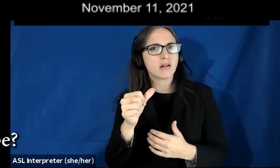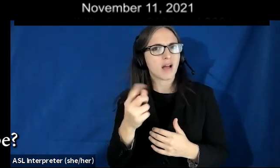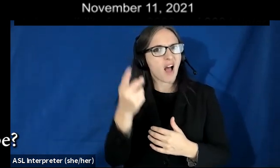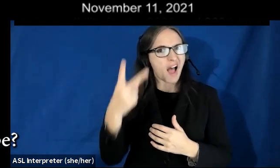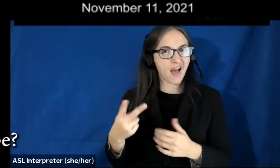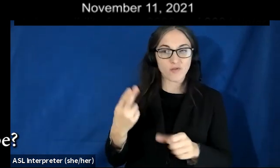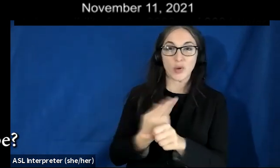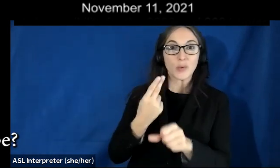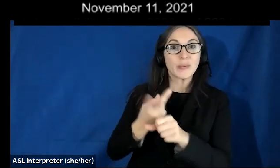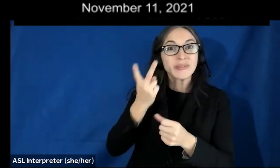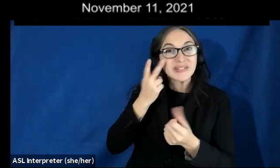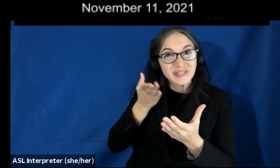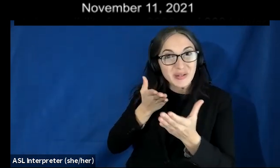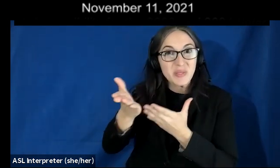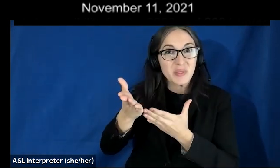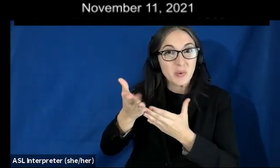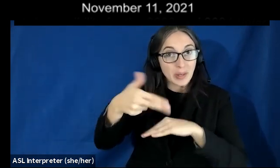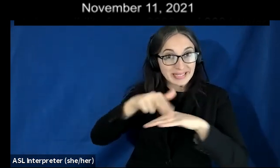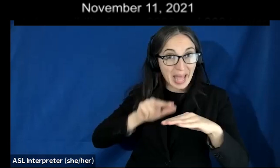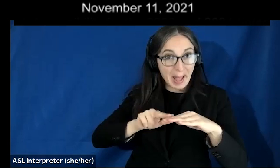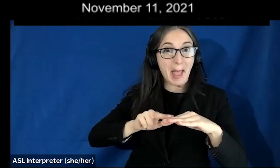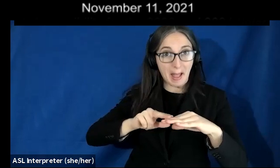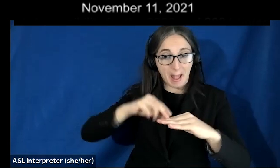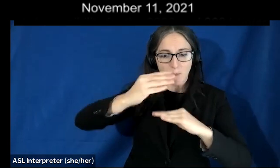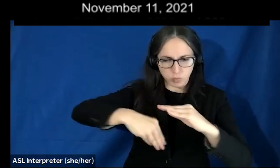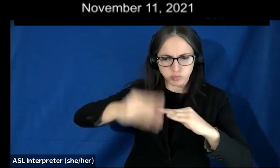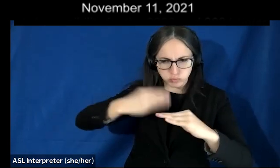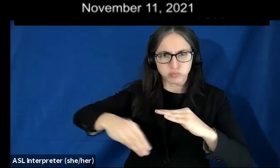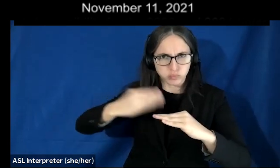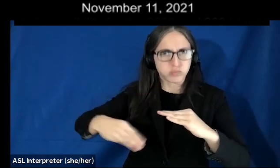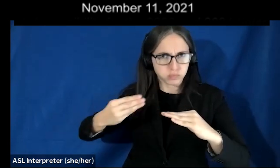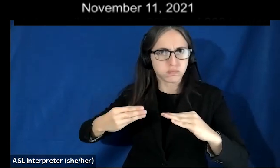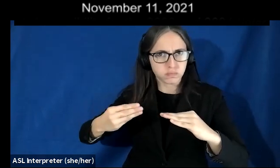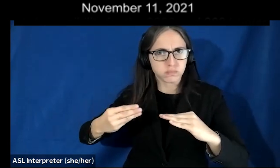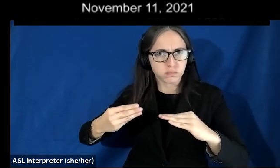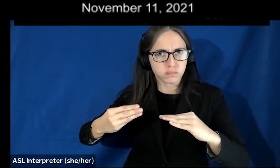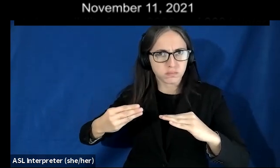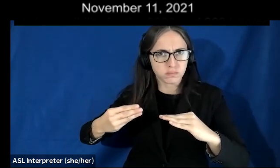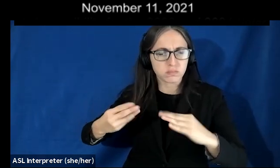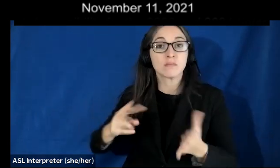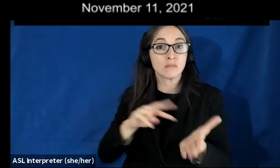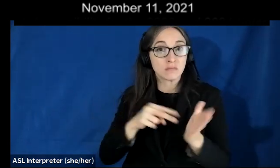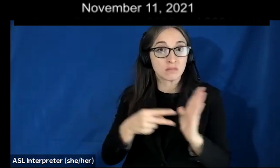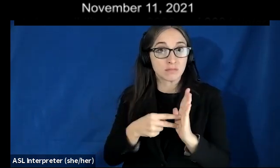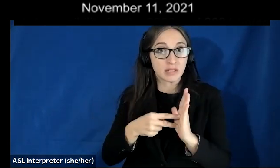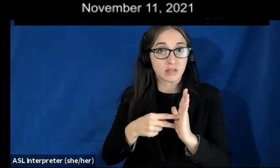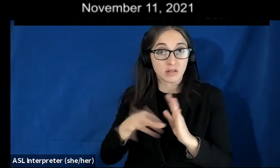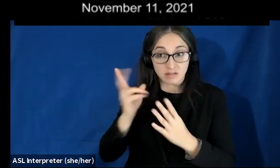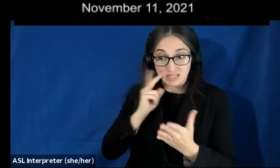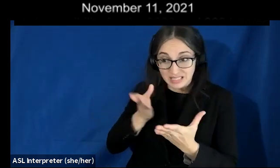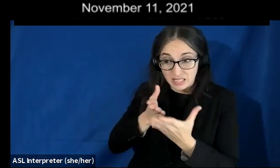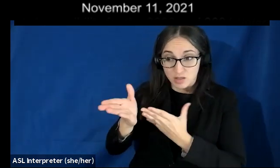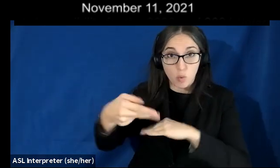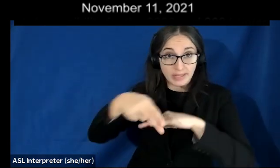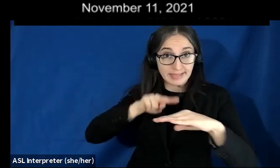or transparent tape? Do you understand me? With this coating that shows